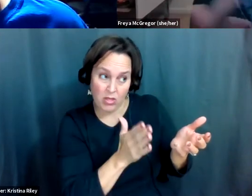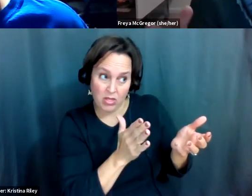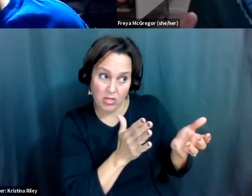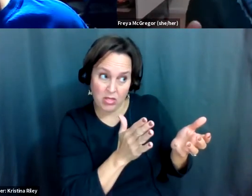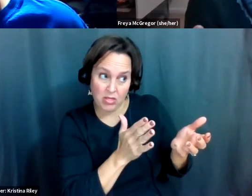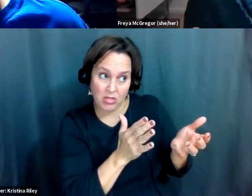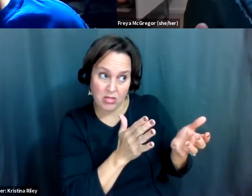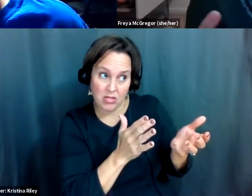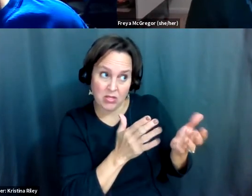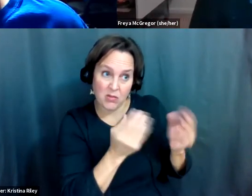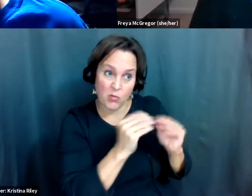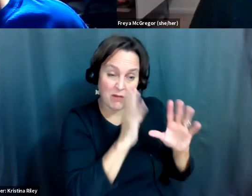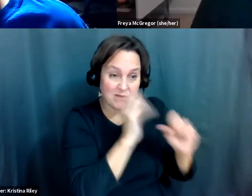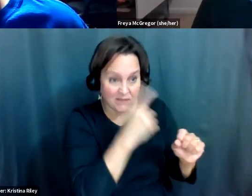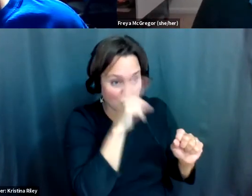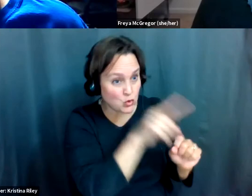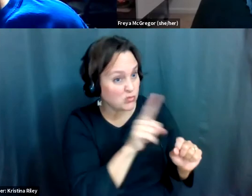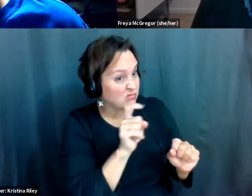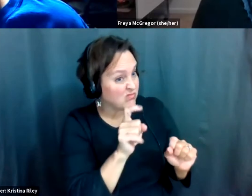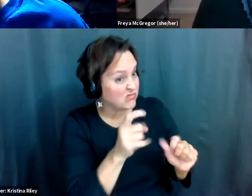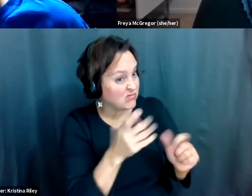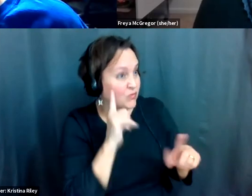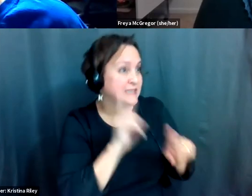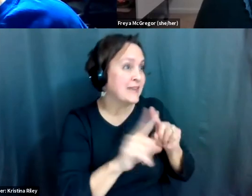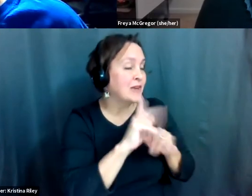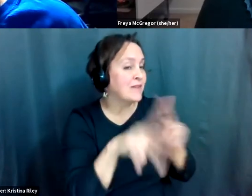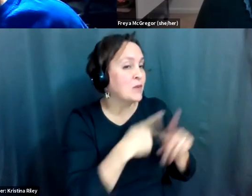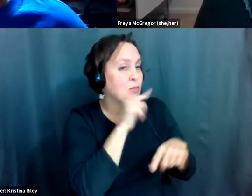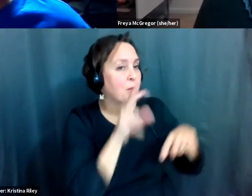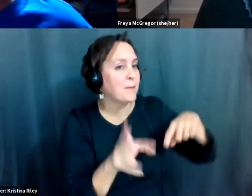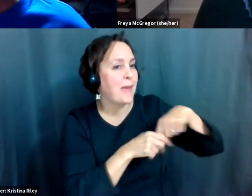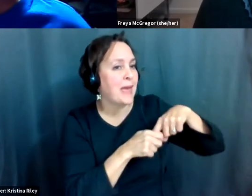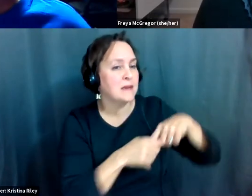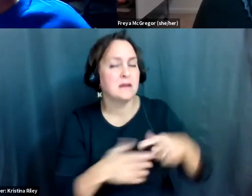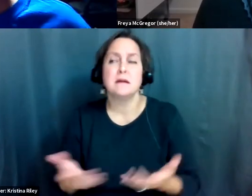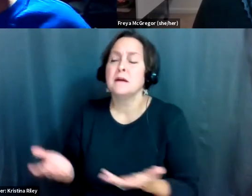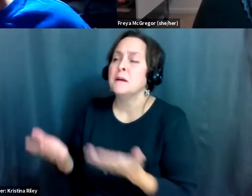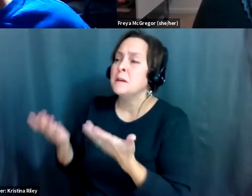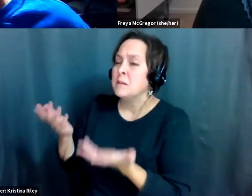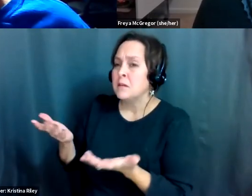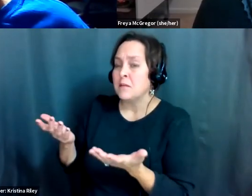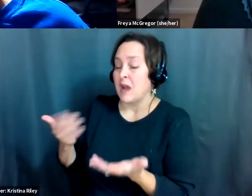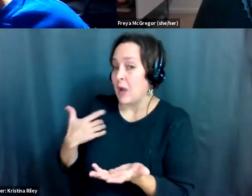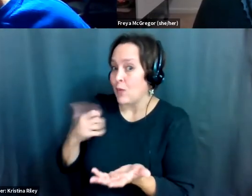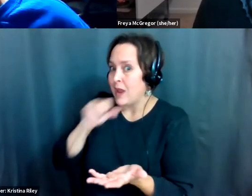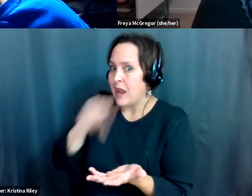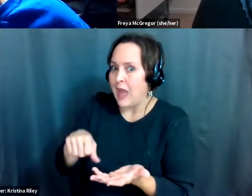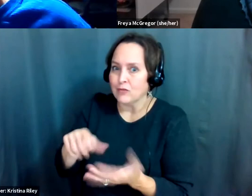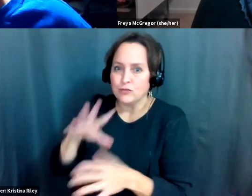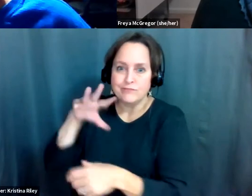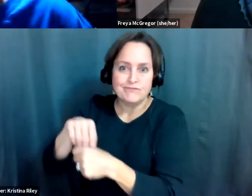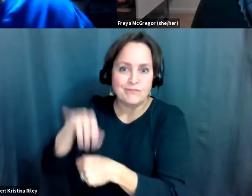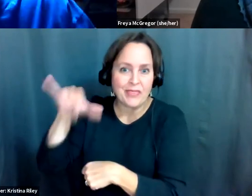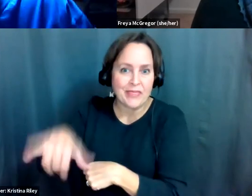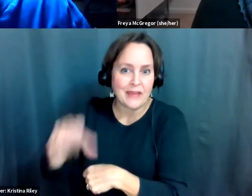more interesting for you, for the different, different birds that they might be banding. Yes, that's, uh, I would love to be able to do that. And that actually